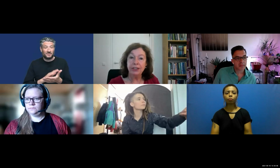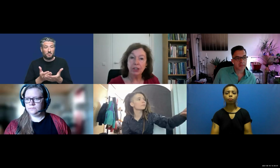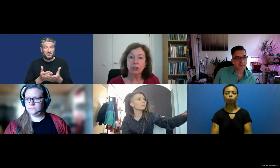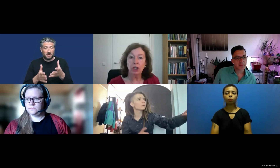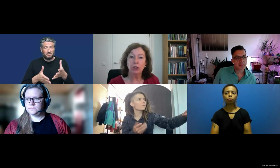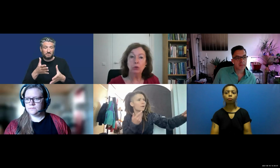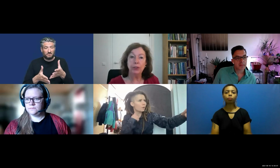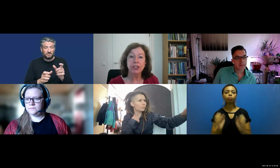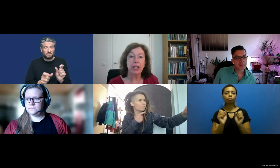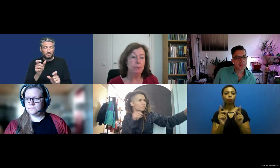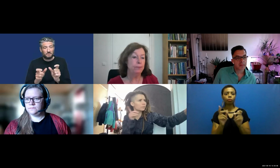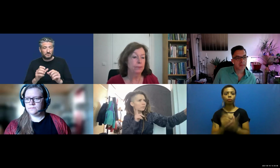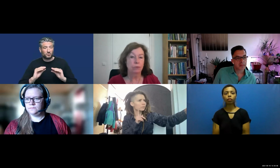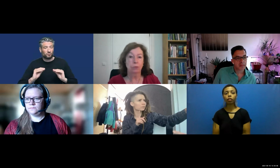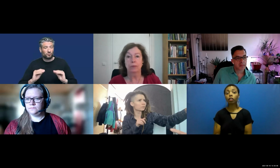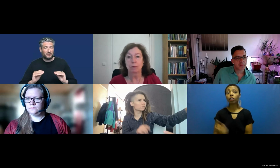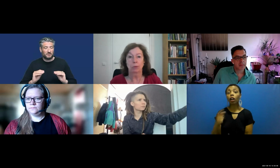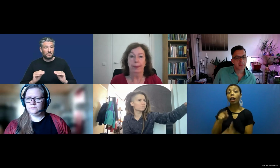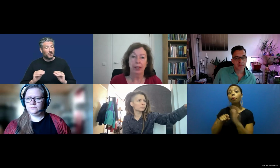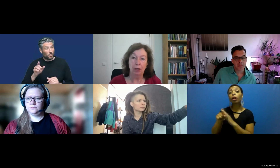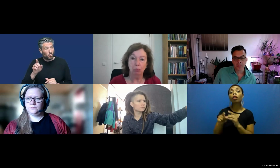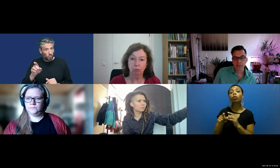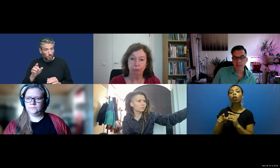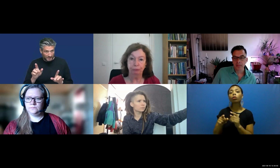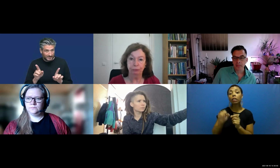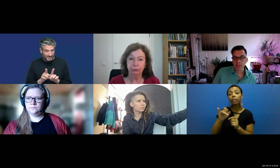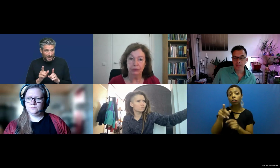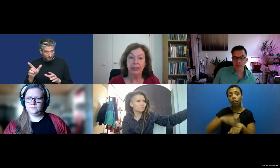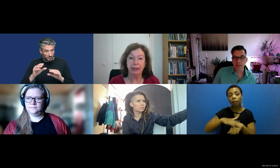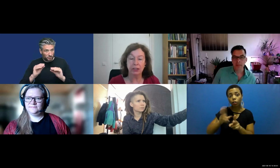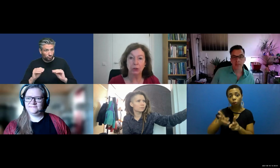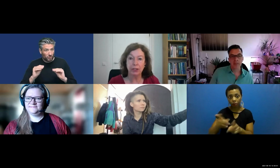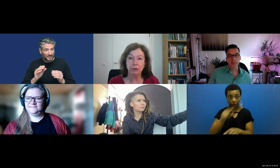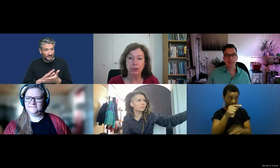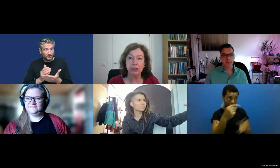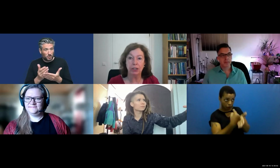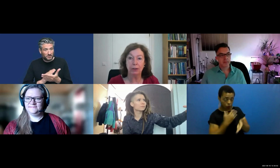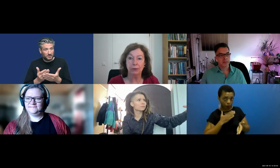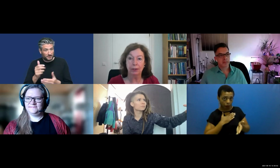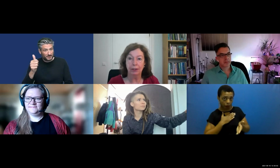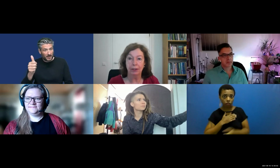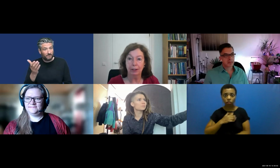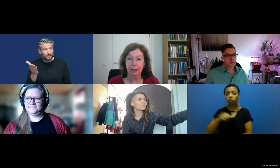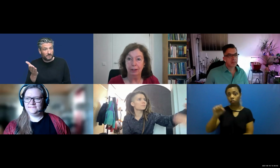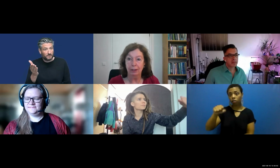okay, she's asking, are you doing the same? And that is a question for me? Yeah, there's a question for Lisa.